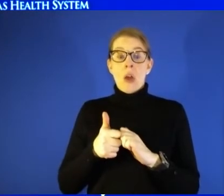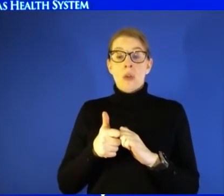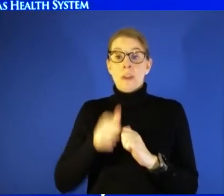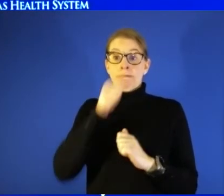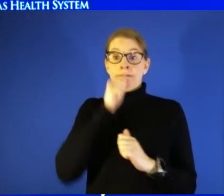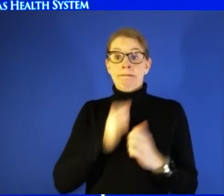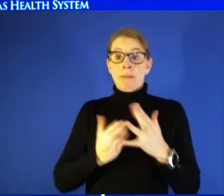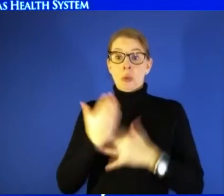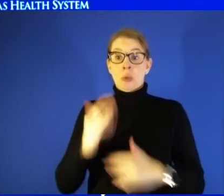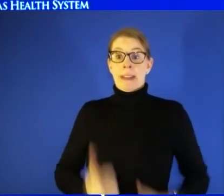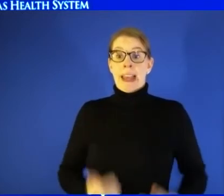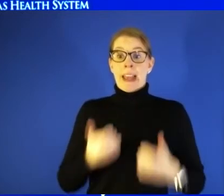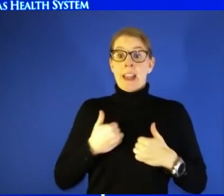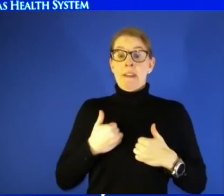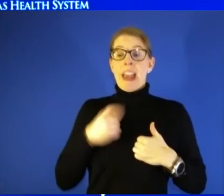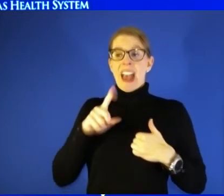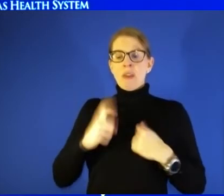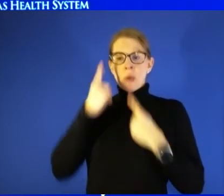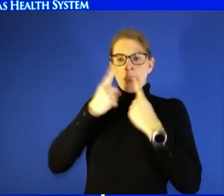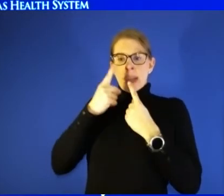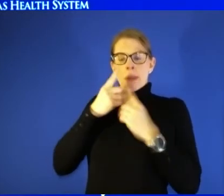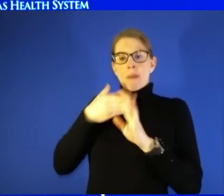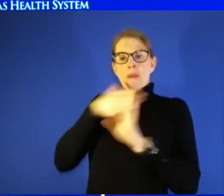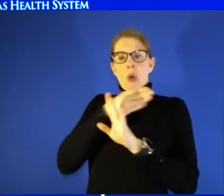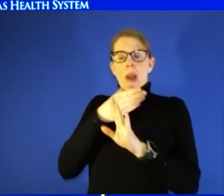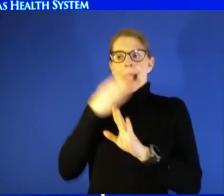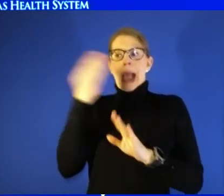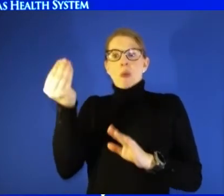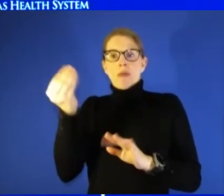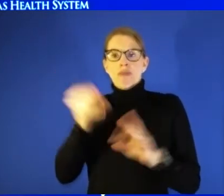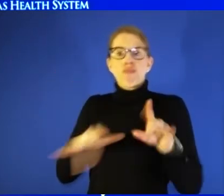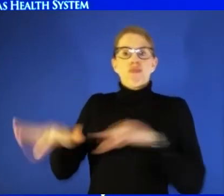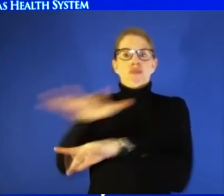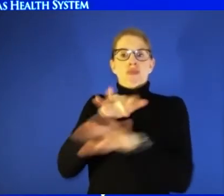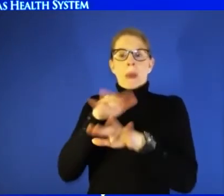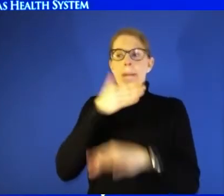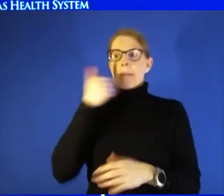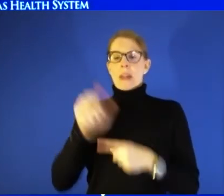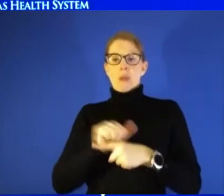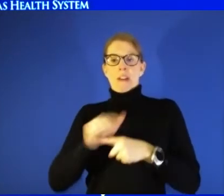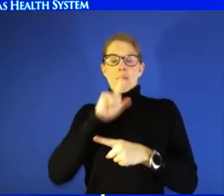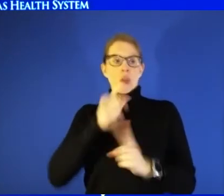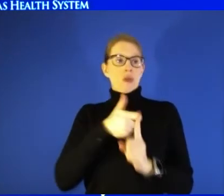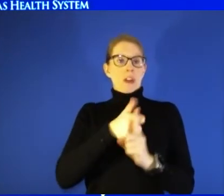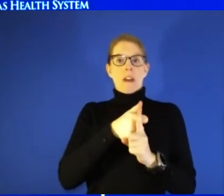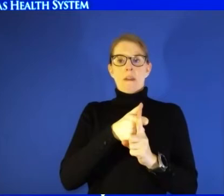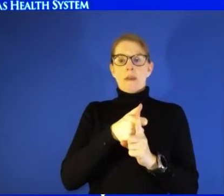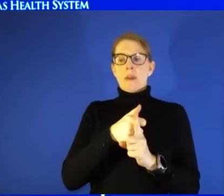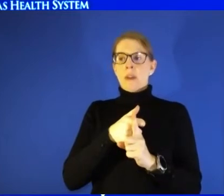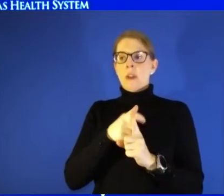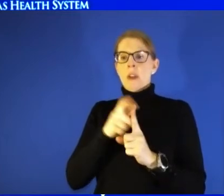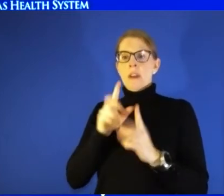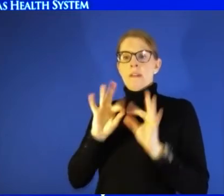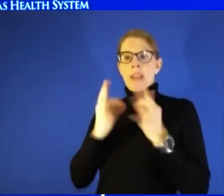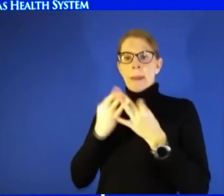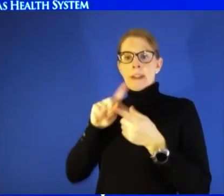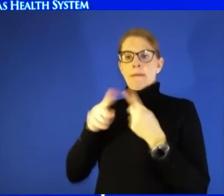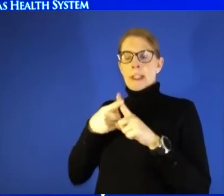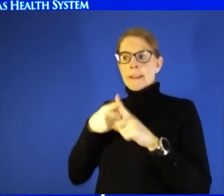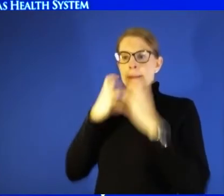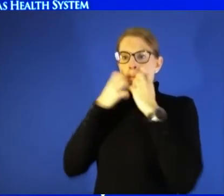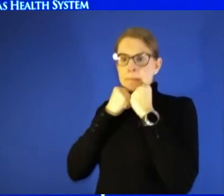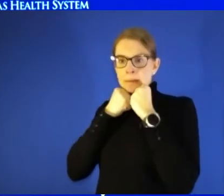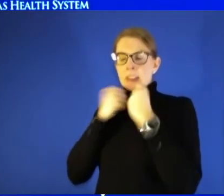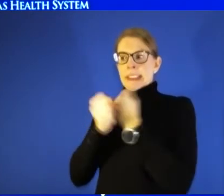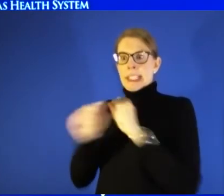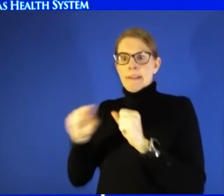do things thoughtfully and understand the best practices that you can do to keep yourself safe, keep your bubble safe, and your community safe. And those continue